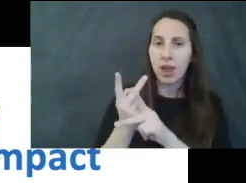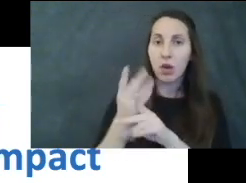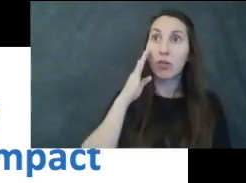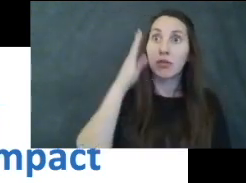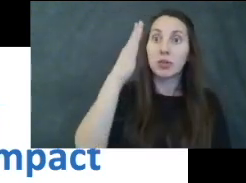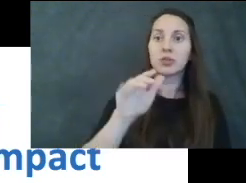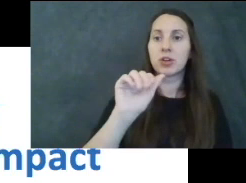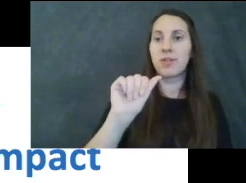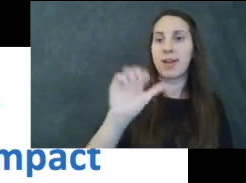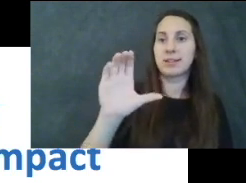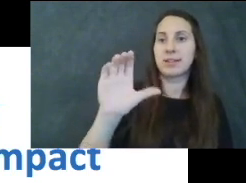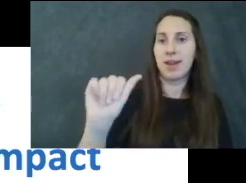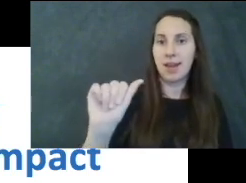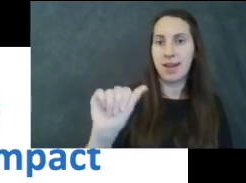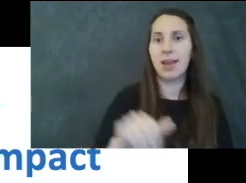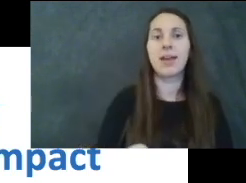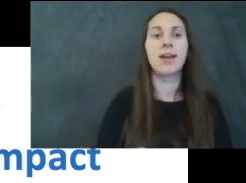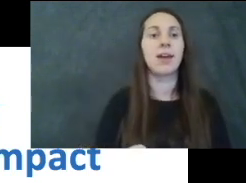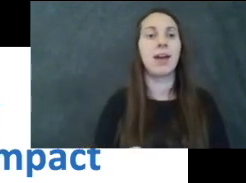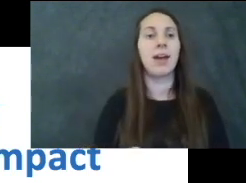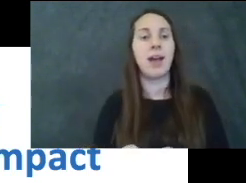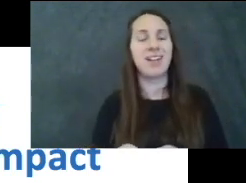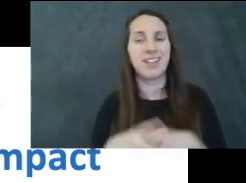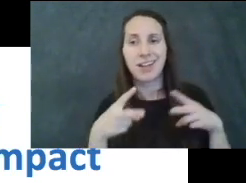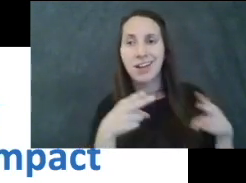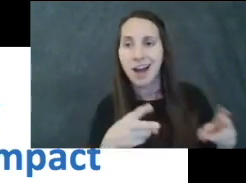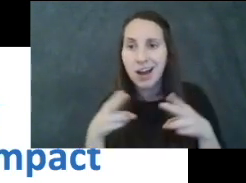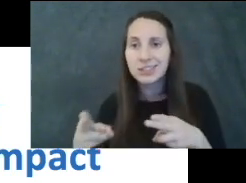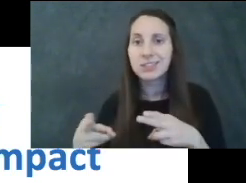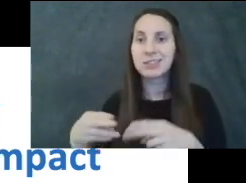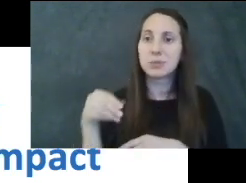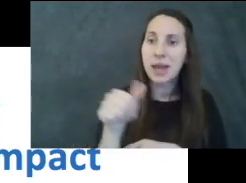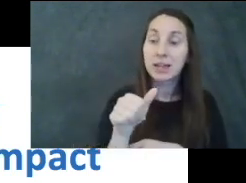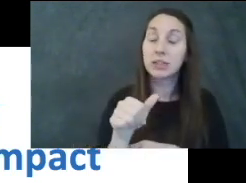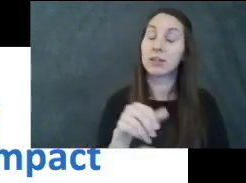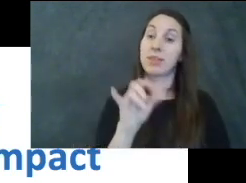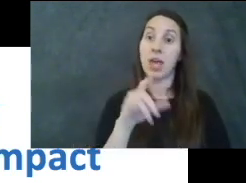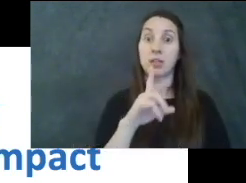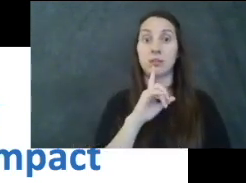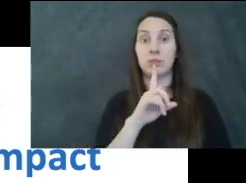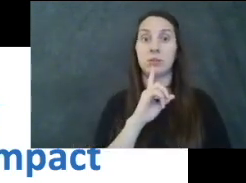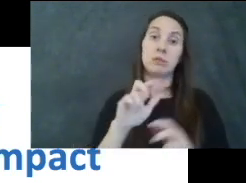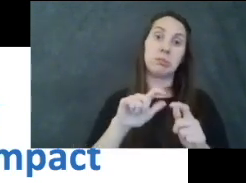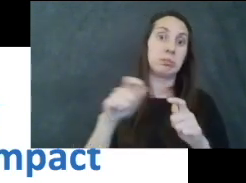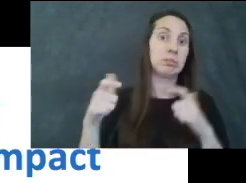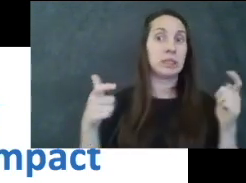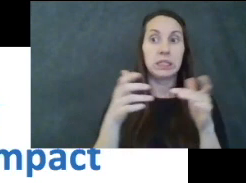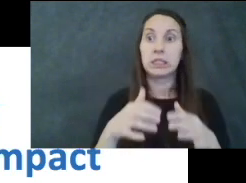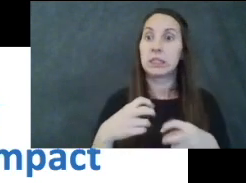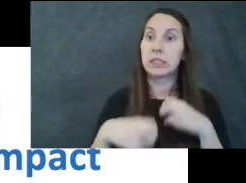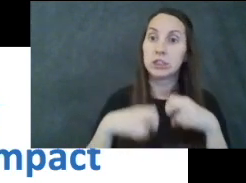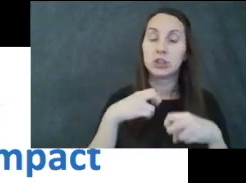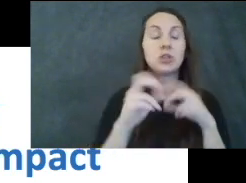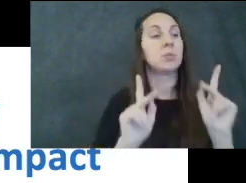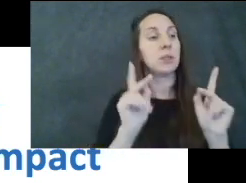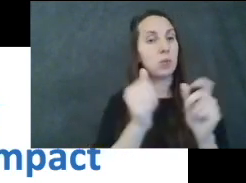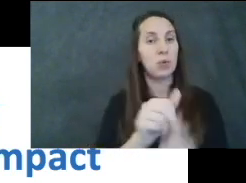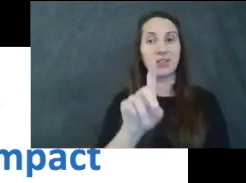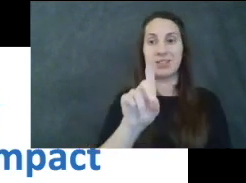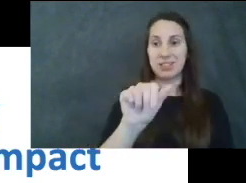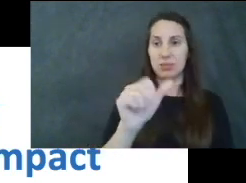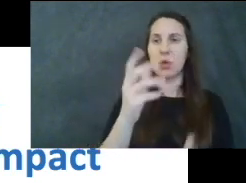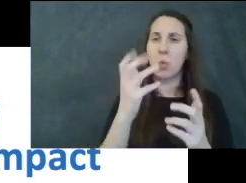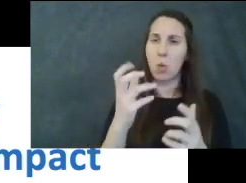and cuts and spending in healthcare is a major, major issue that people with disabilities want to see